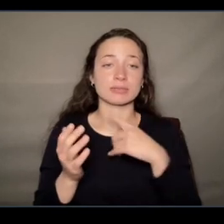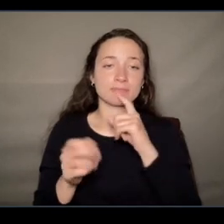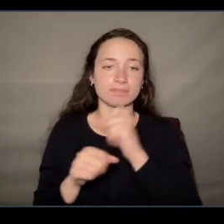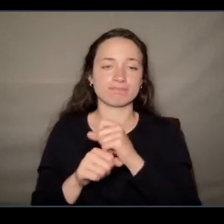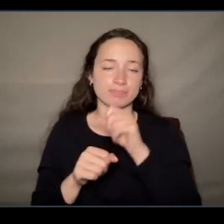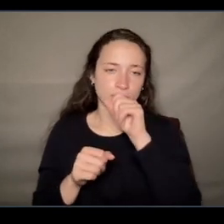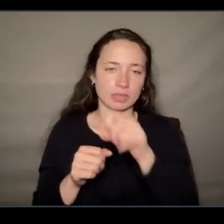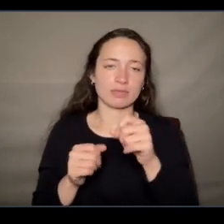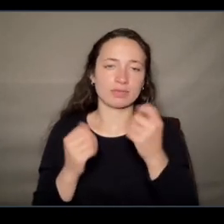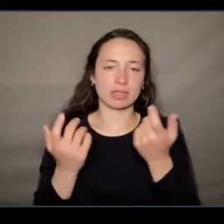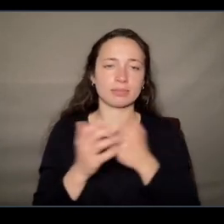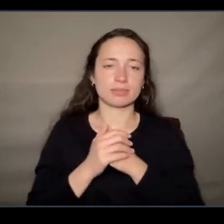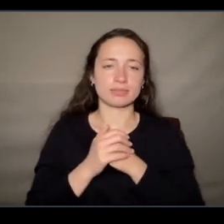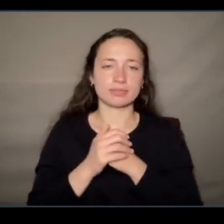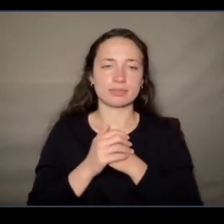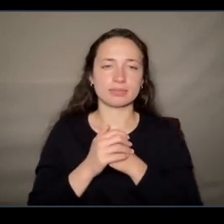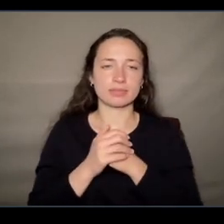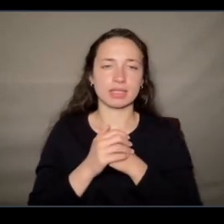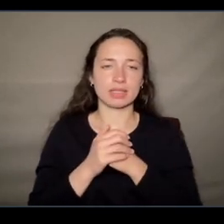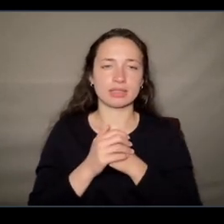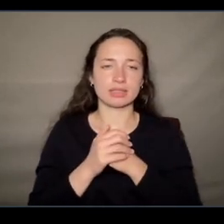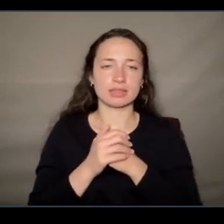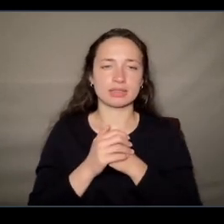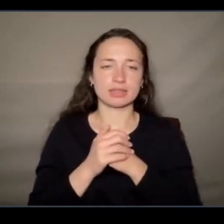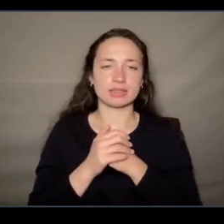One of the things is,